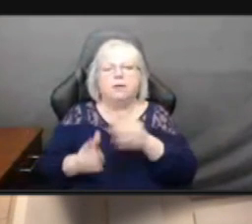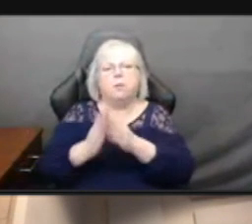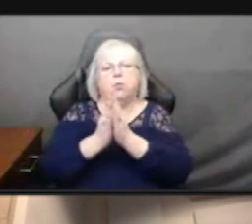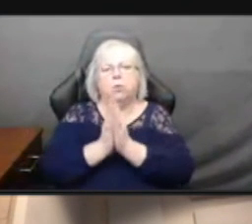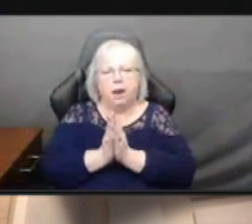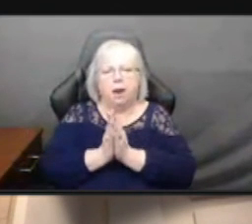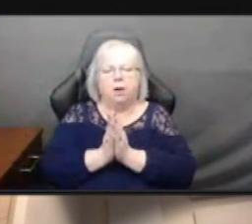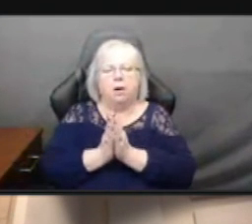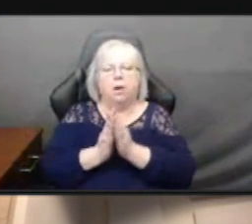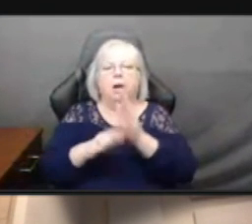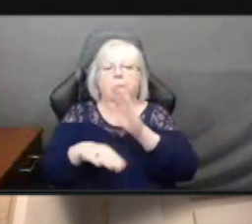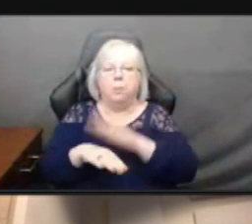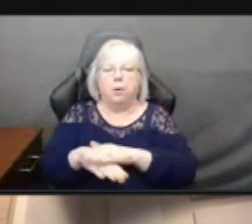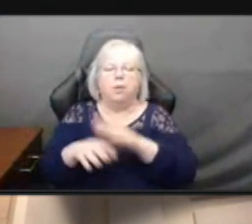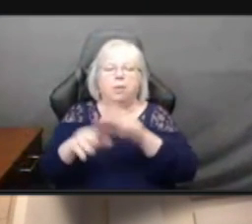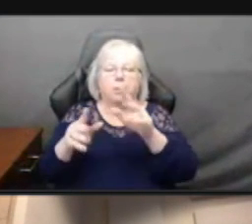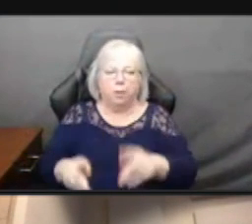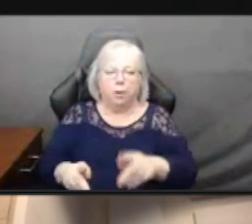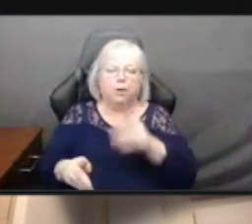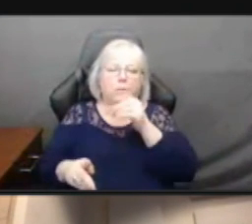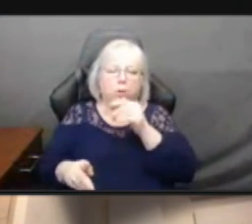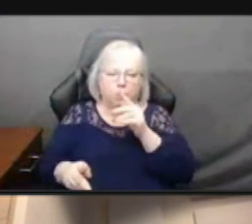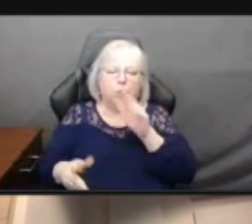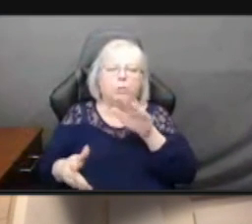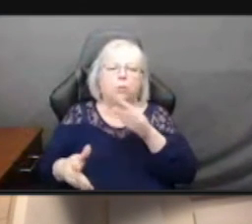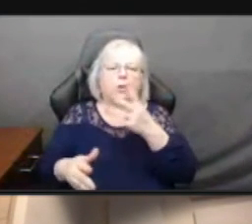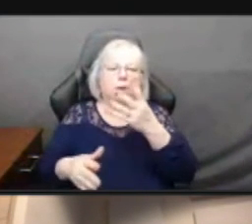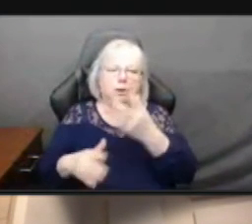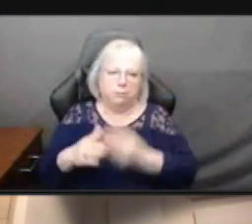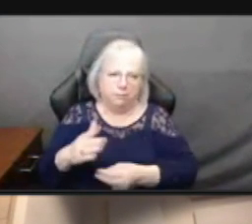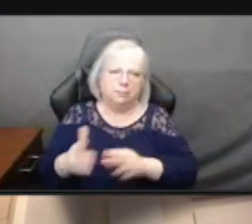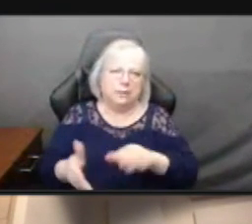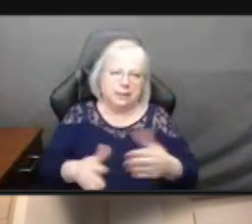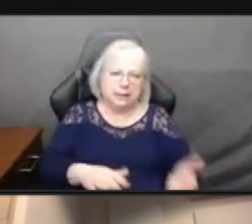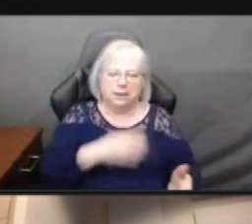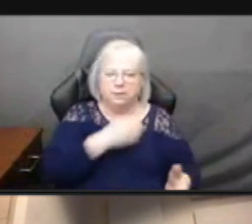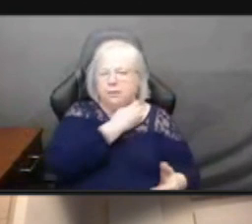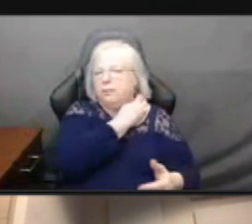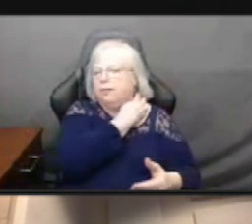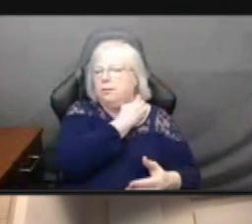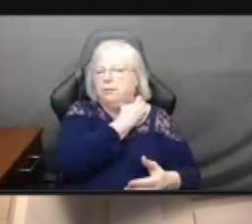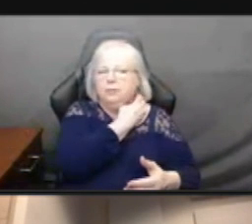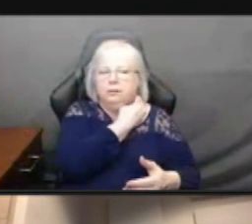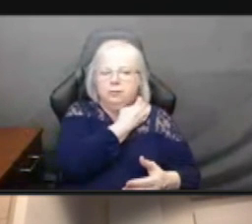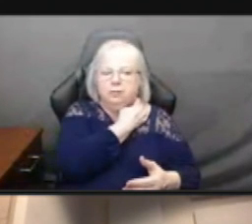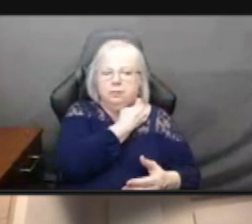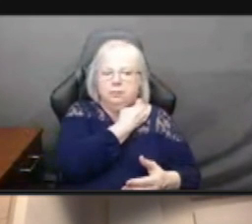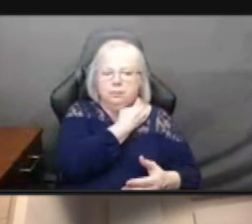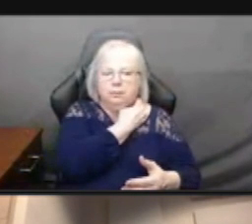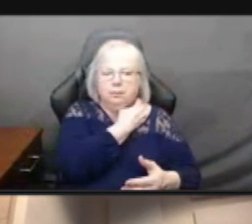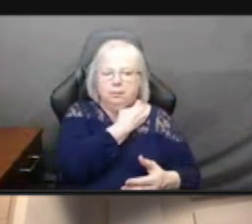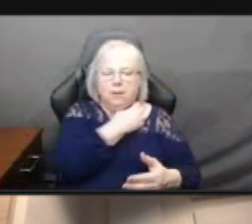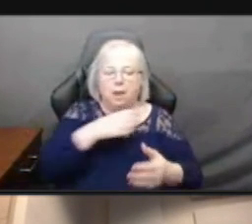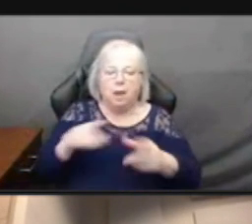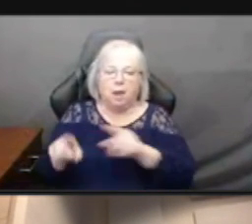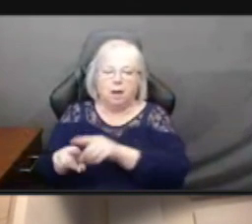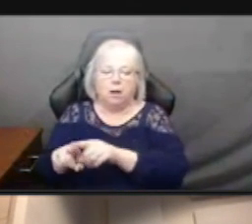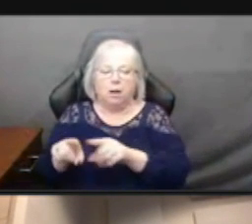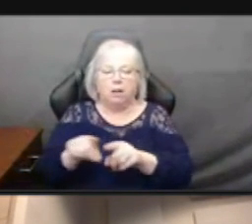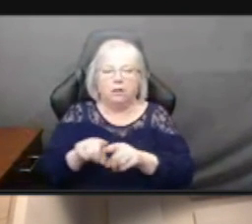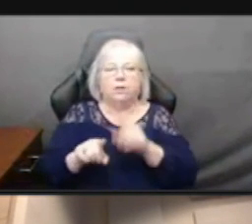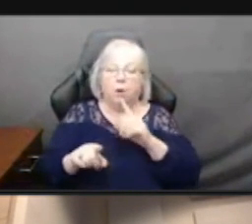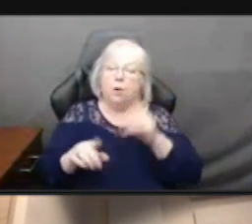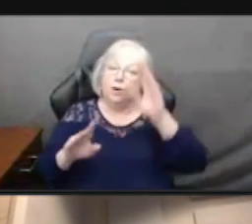the person who has deceased. And it is also a greeting, okay? And so